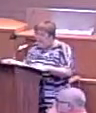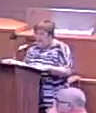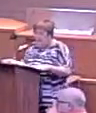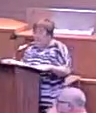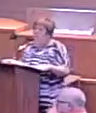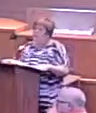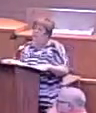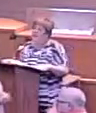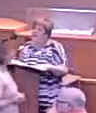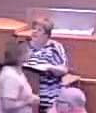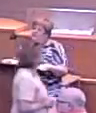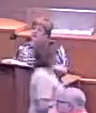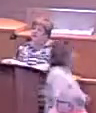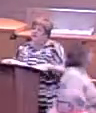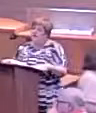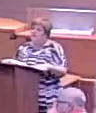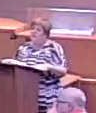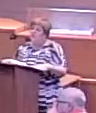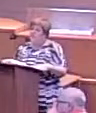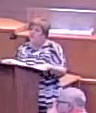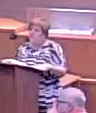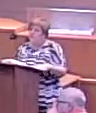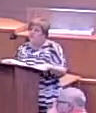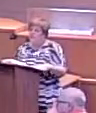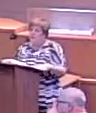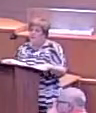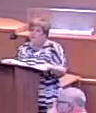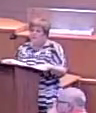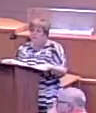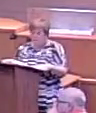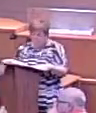be one in the